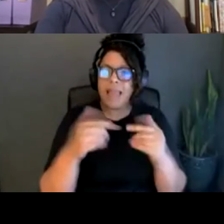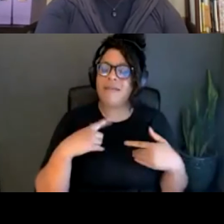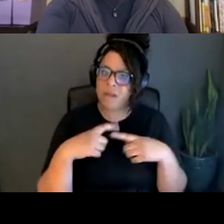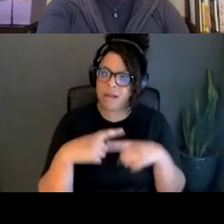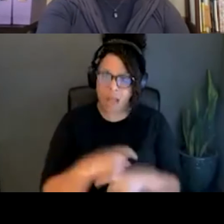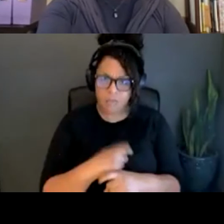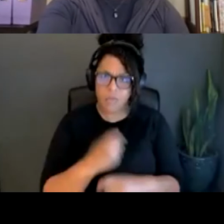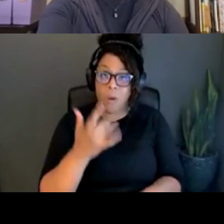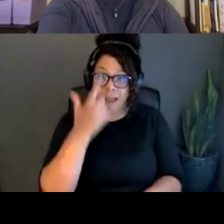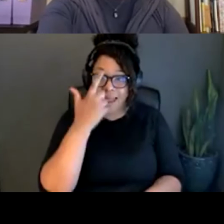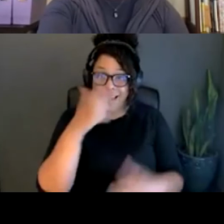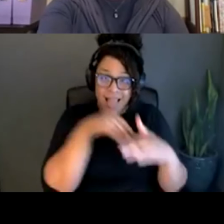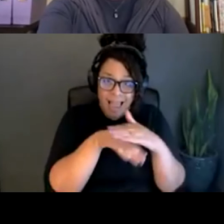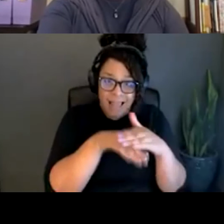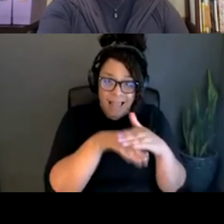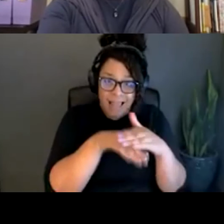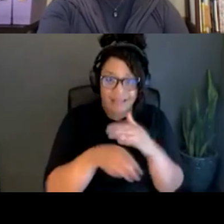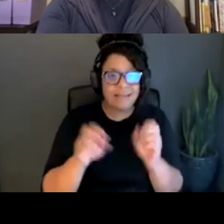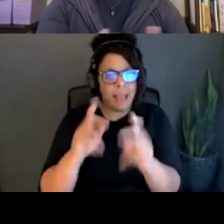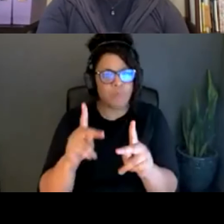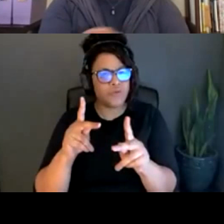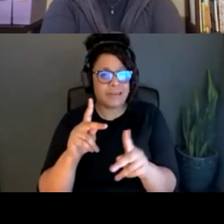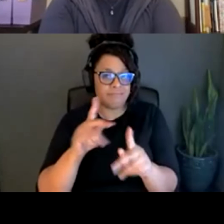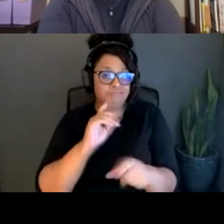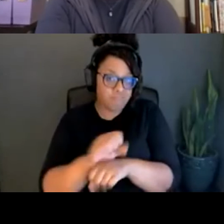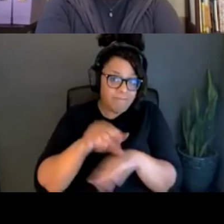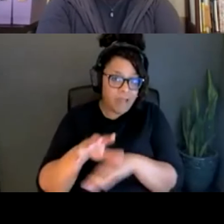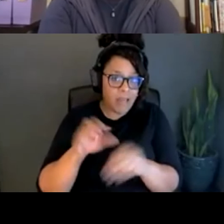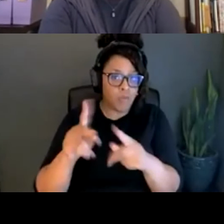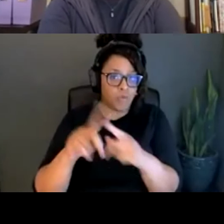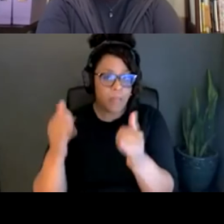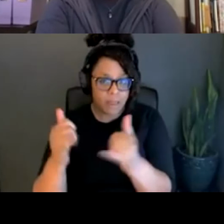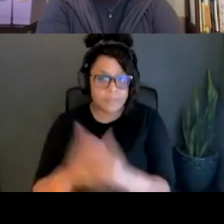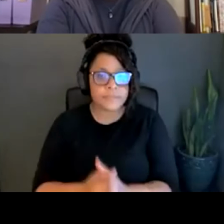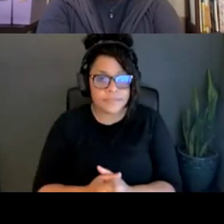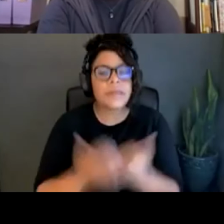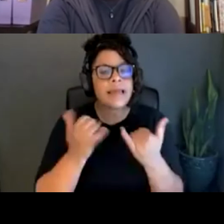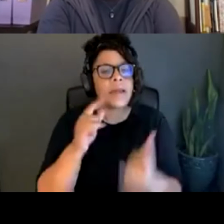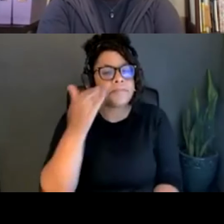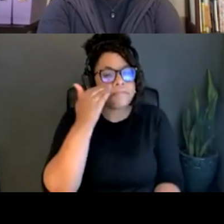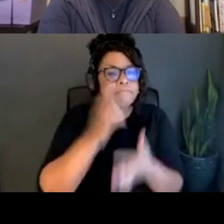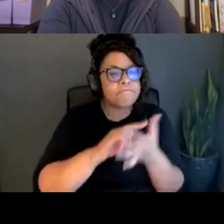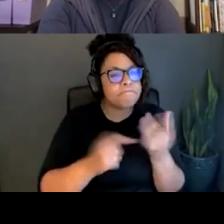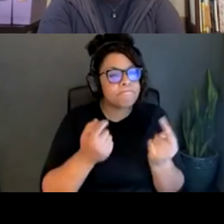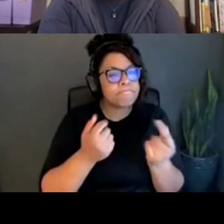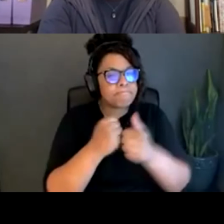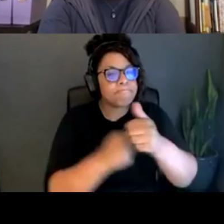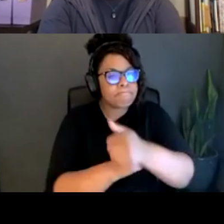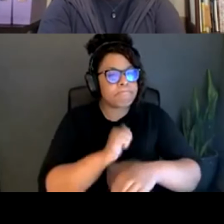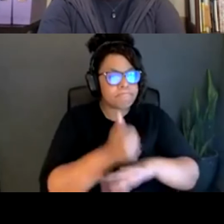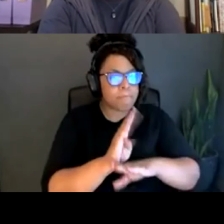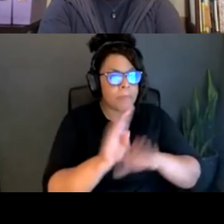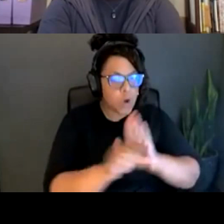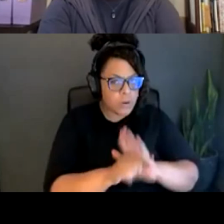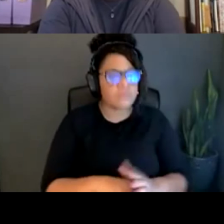of access and opportunity. And so now that we have this sort of background, here's what we know. And here's